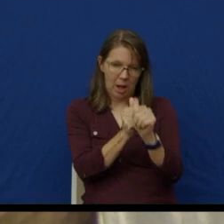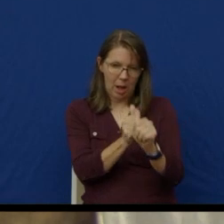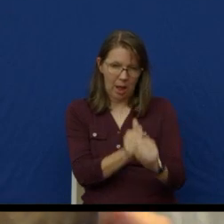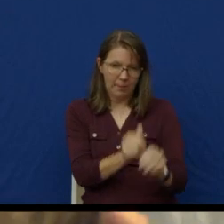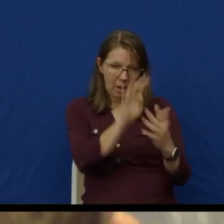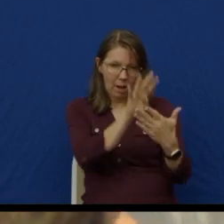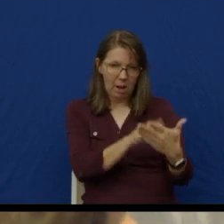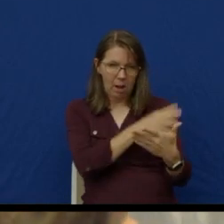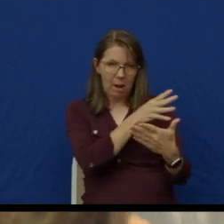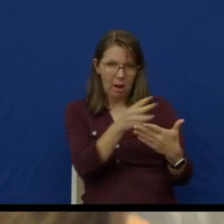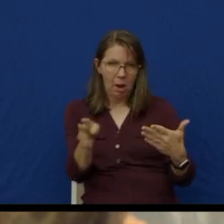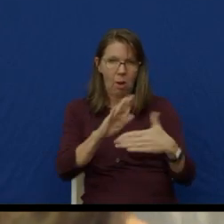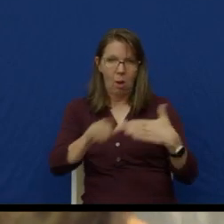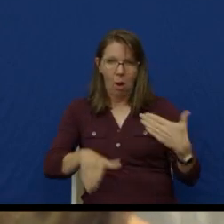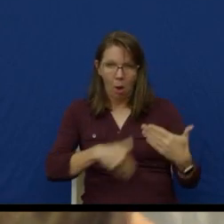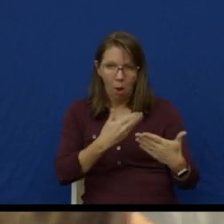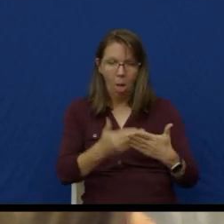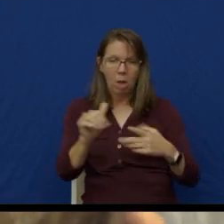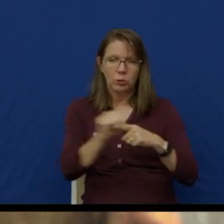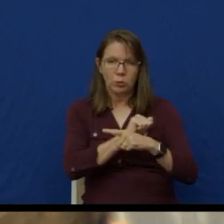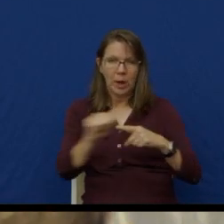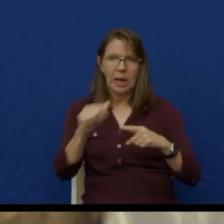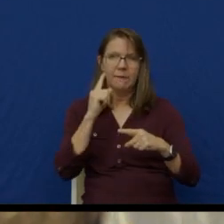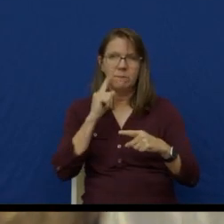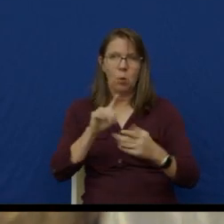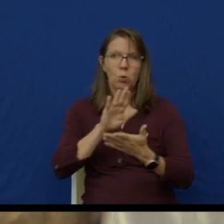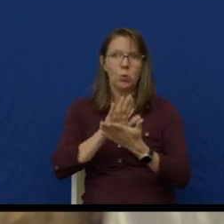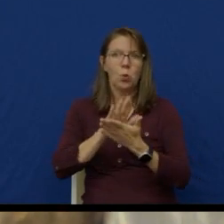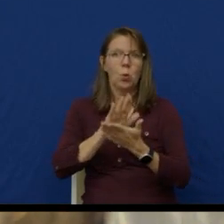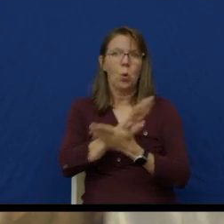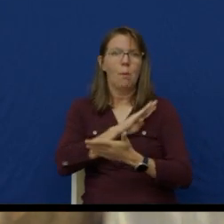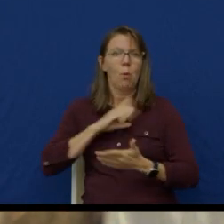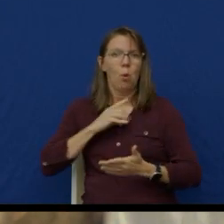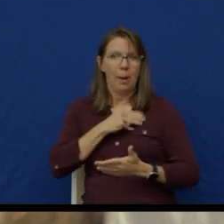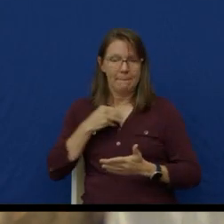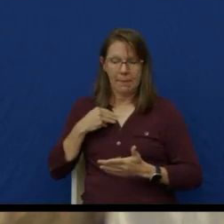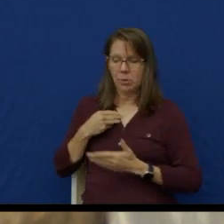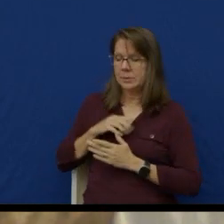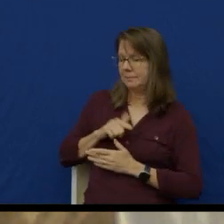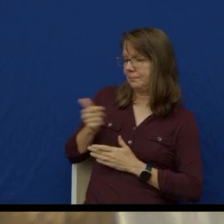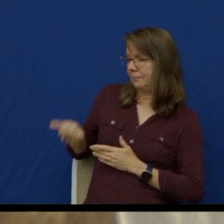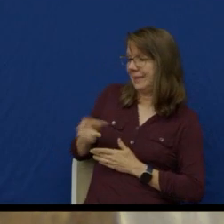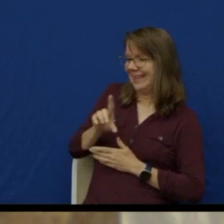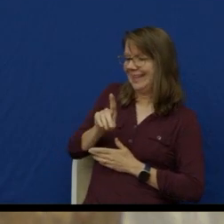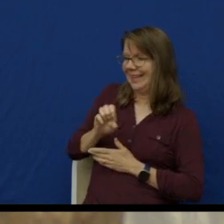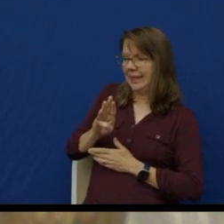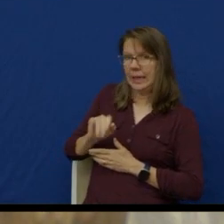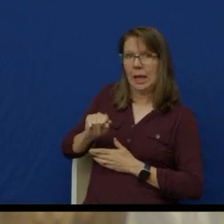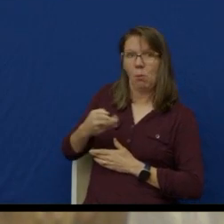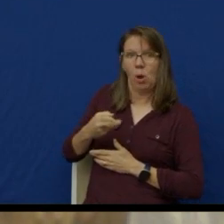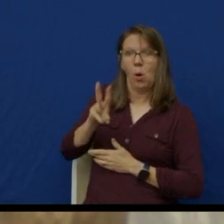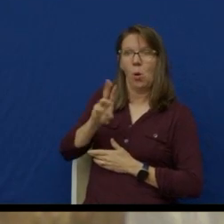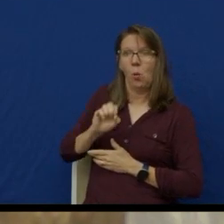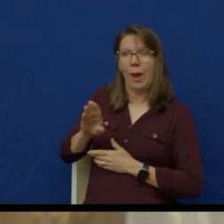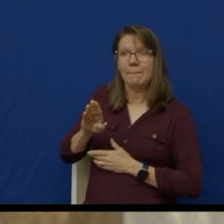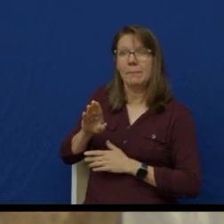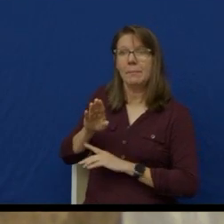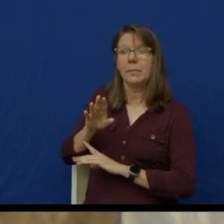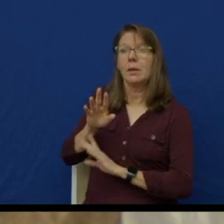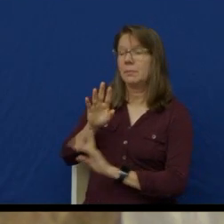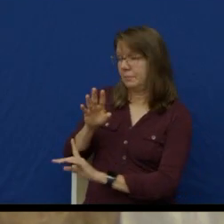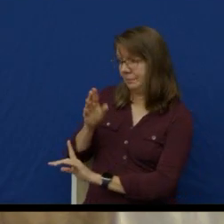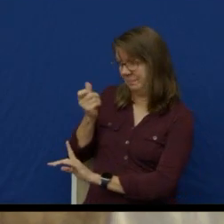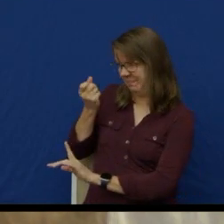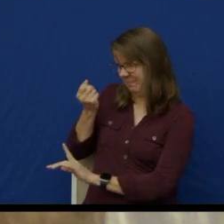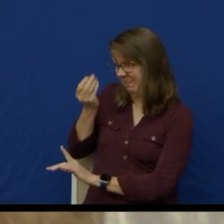of all local school board members. We have with us Deborah Webb from the School Boards Association today. Yesterday, Deborah, it was